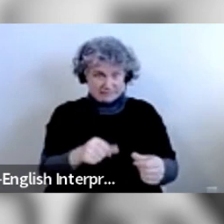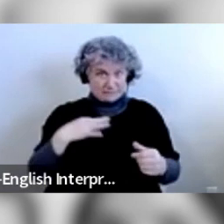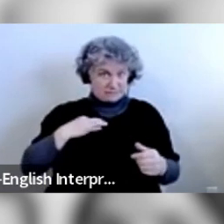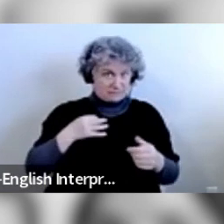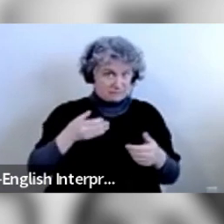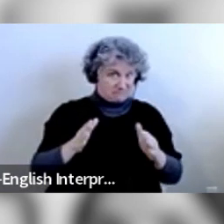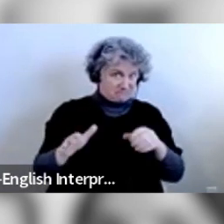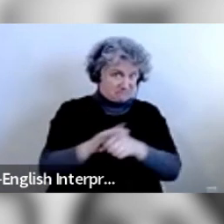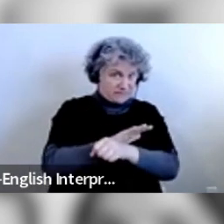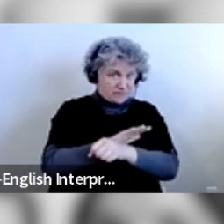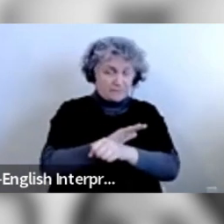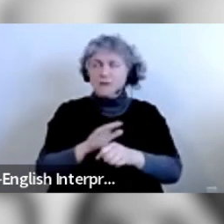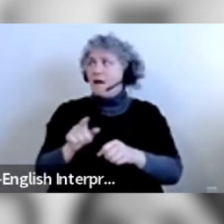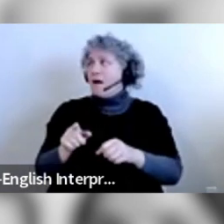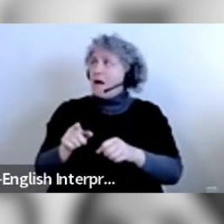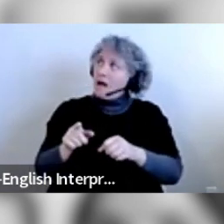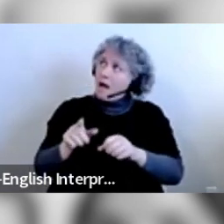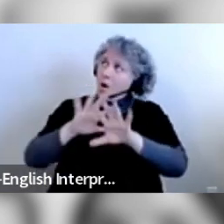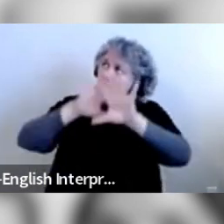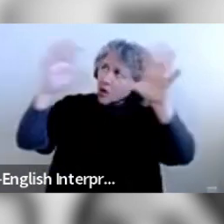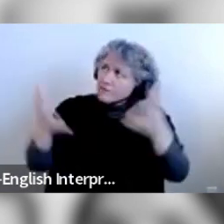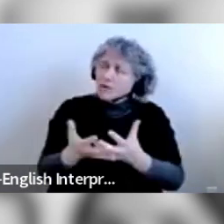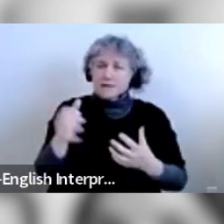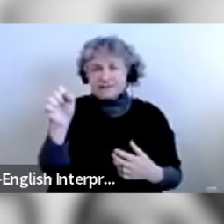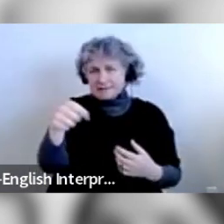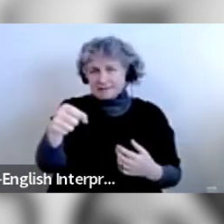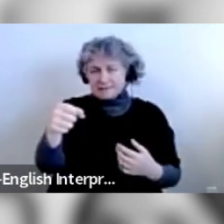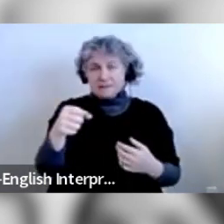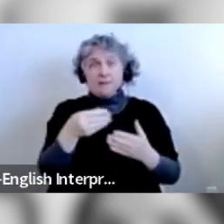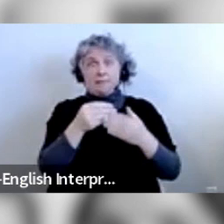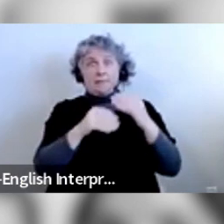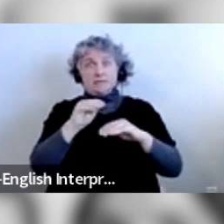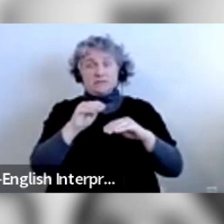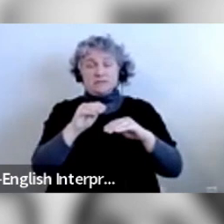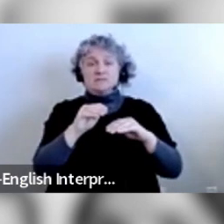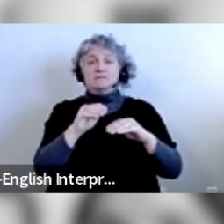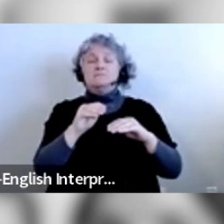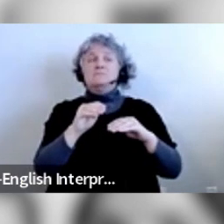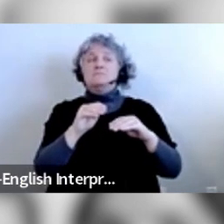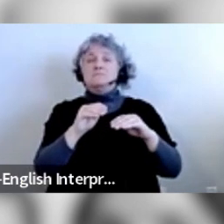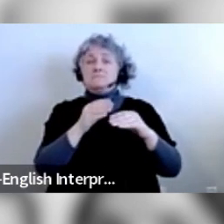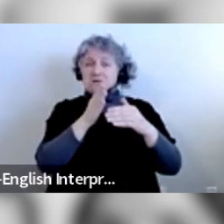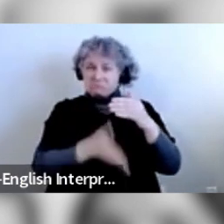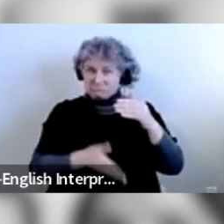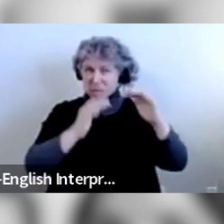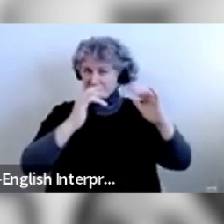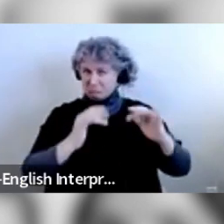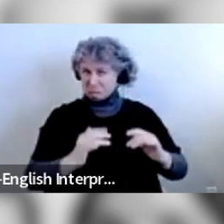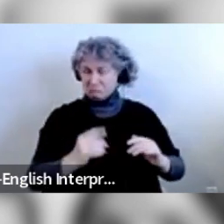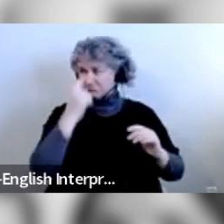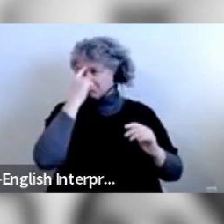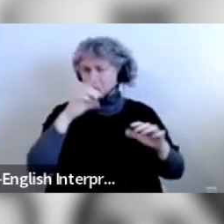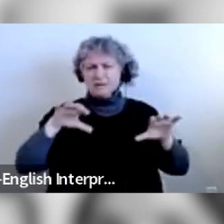Overall, yes. So when you complete your budget and when you kind of think about the activities that you'll be using